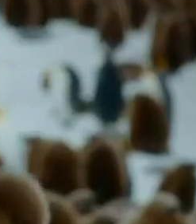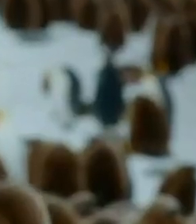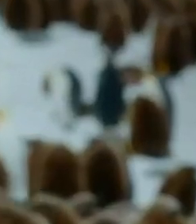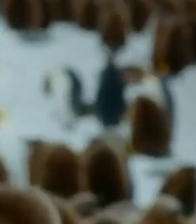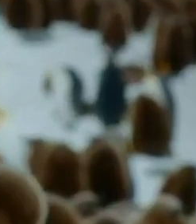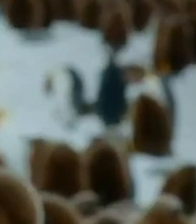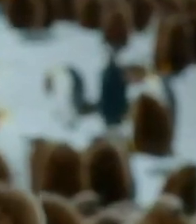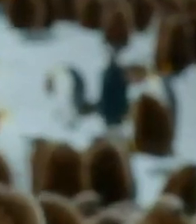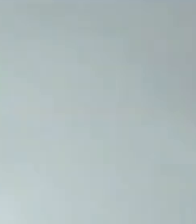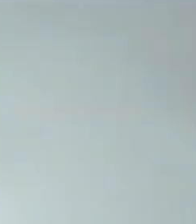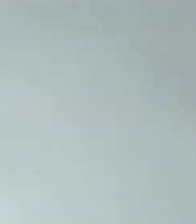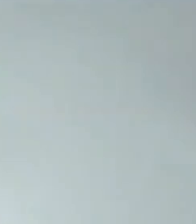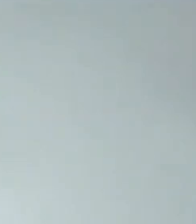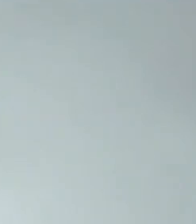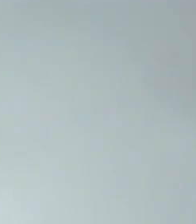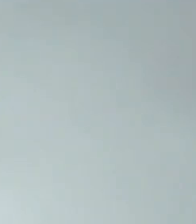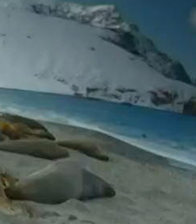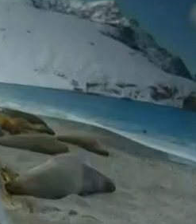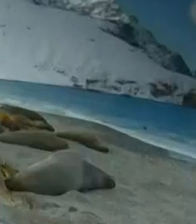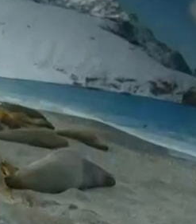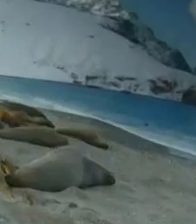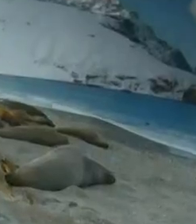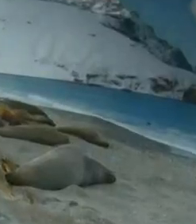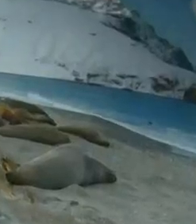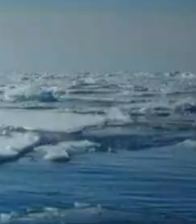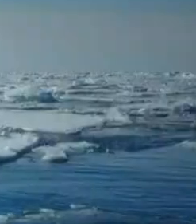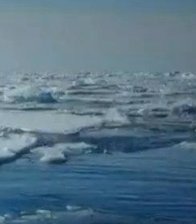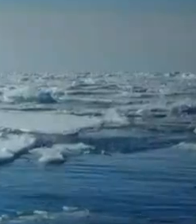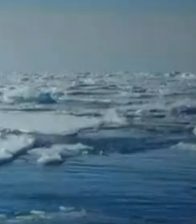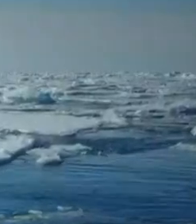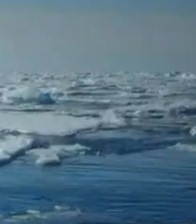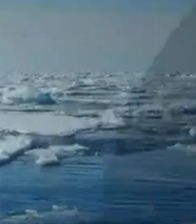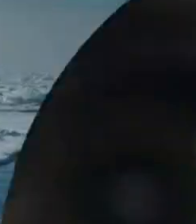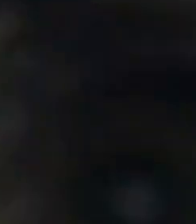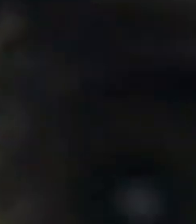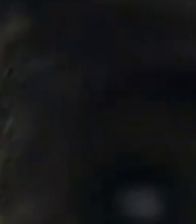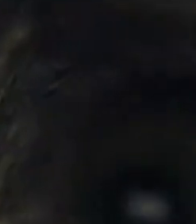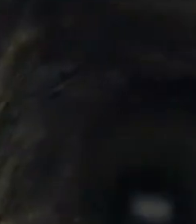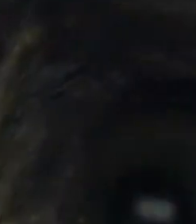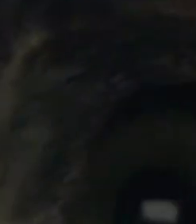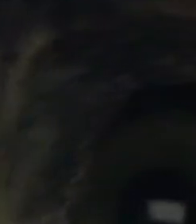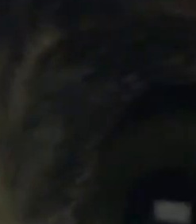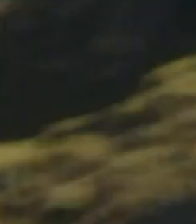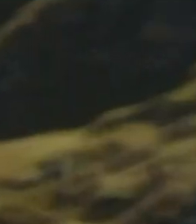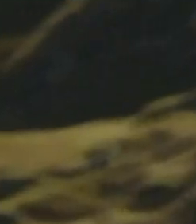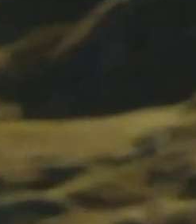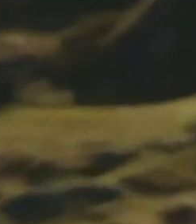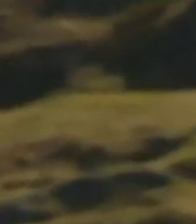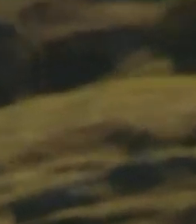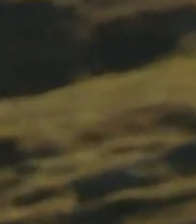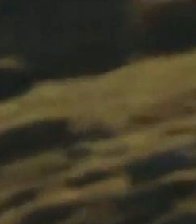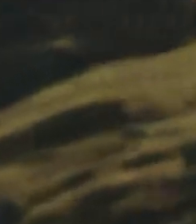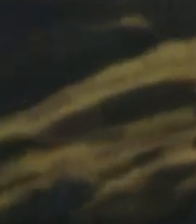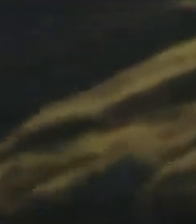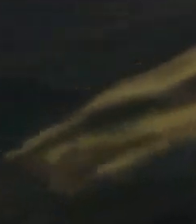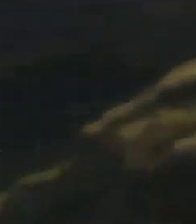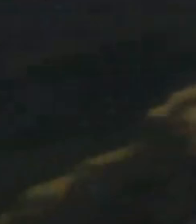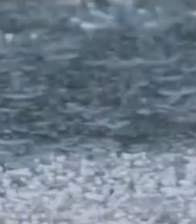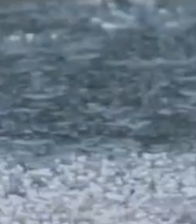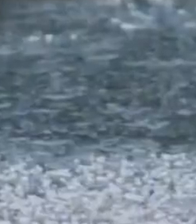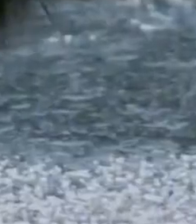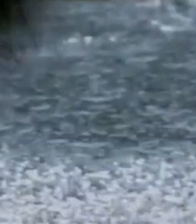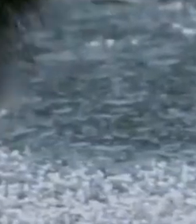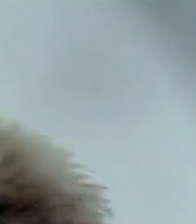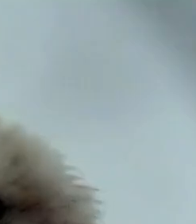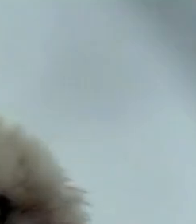On their final assignment, our spy creatures explore the polar realm. Followed by Nova. Just watch an eagle fly, you can